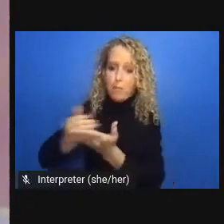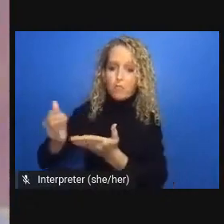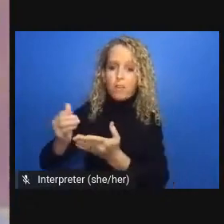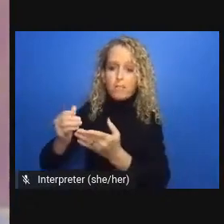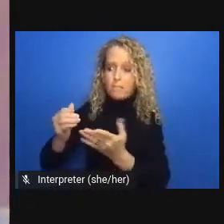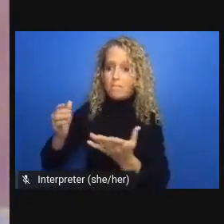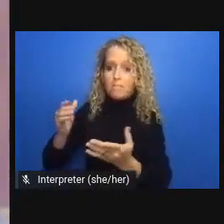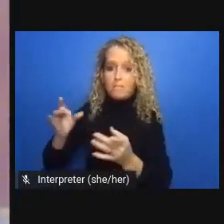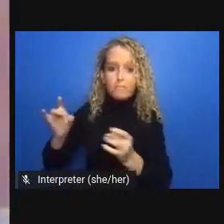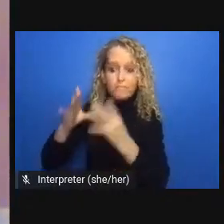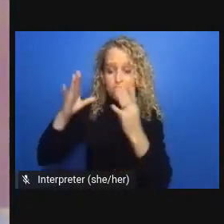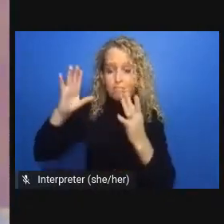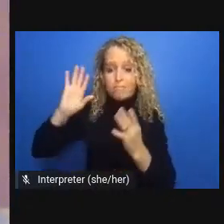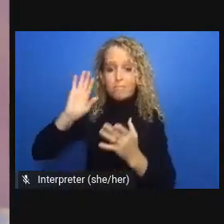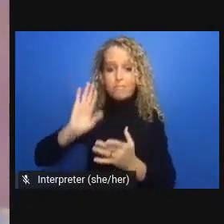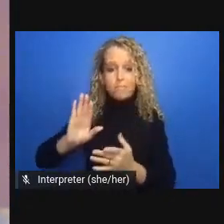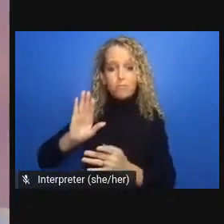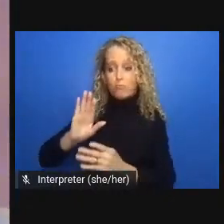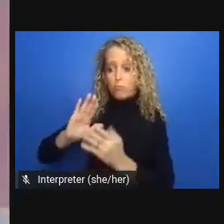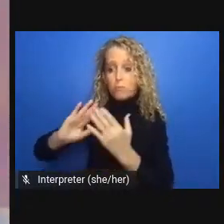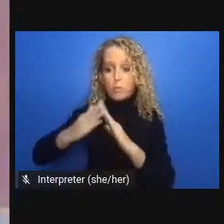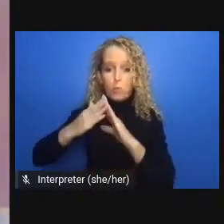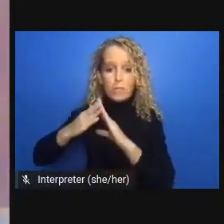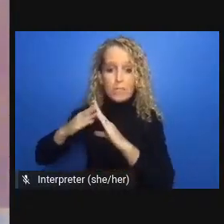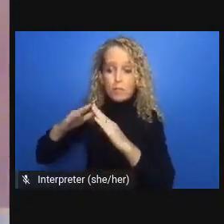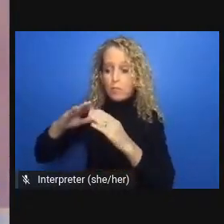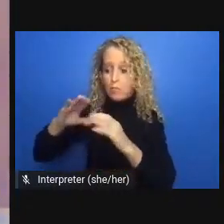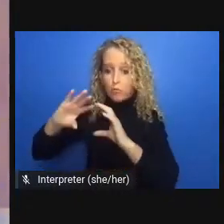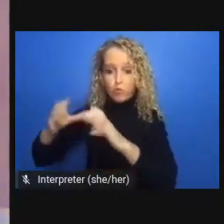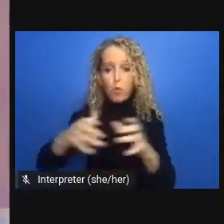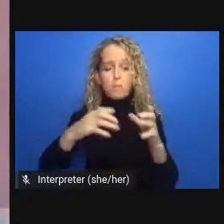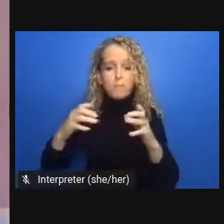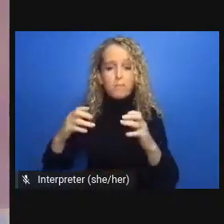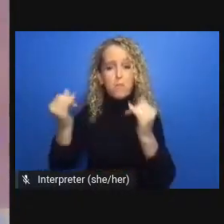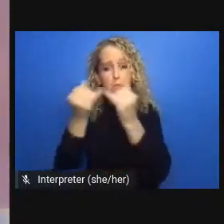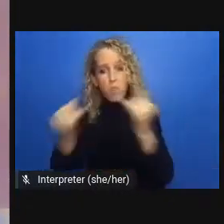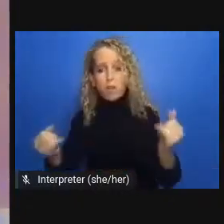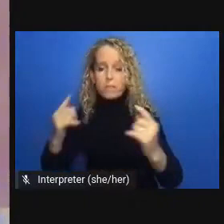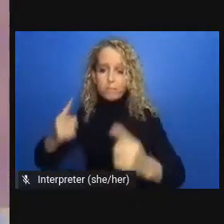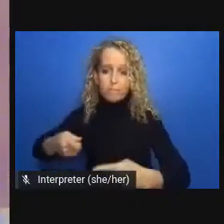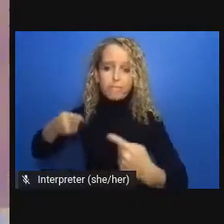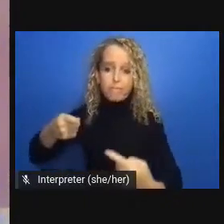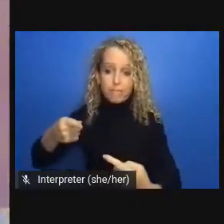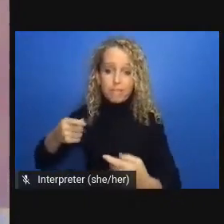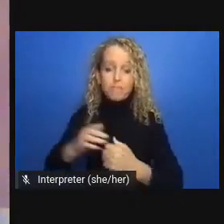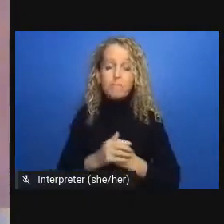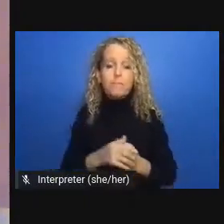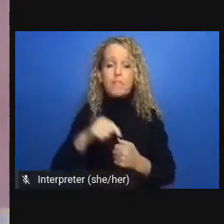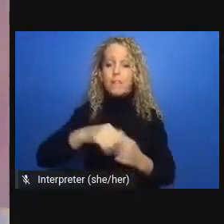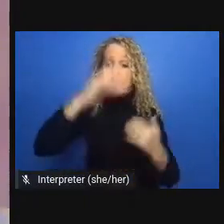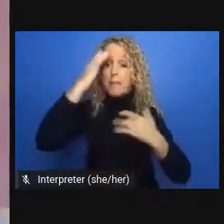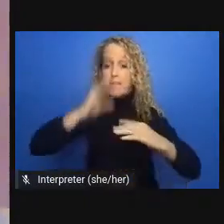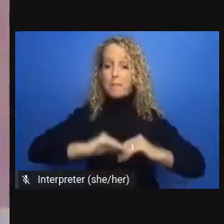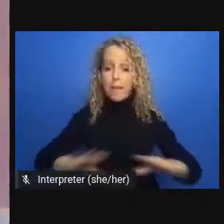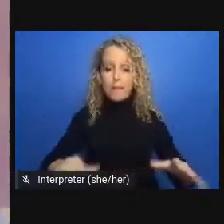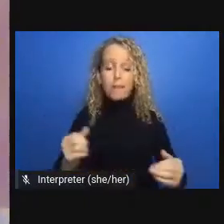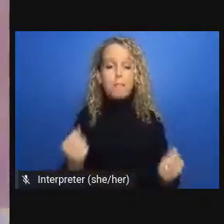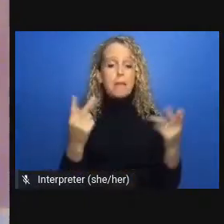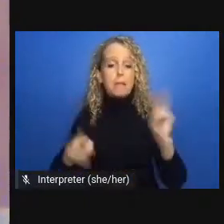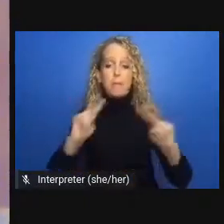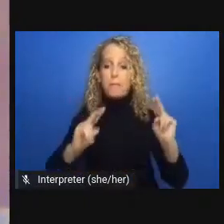been mentioned, are facing even greater adversity in these conditions. So during this pandemic, many workers have lost